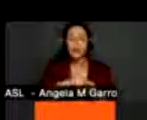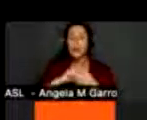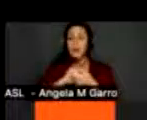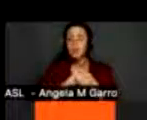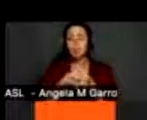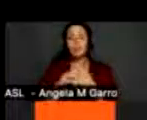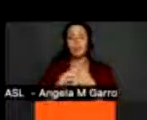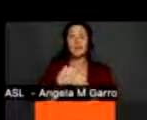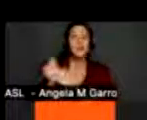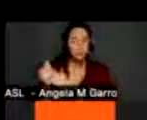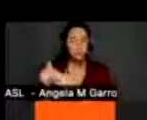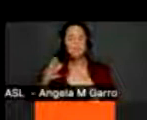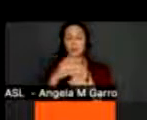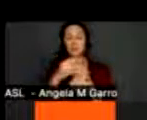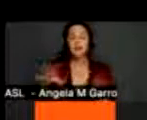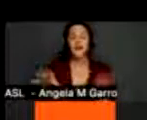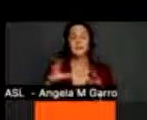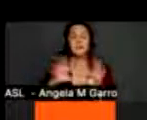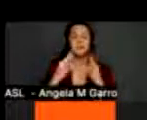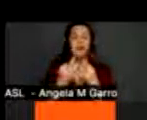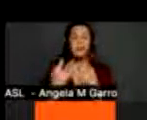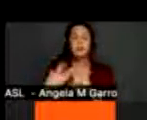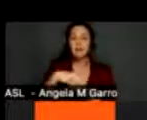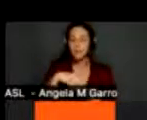family engagement. In addition to that,